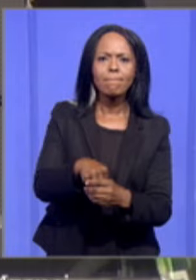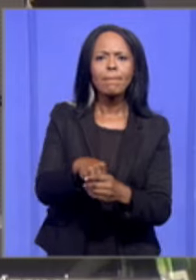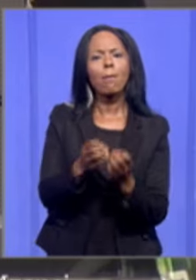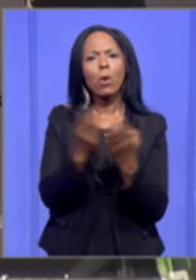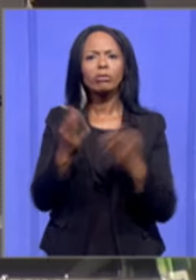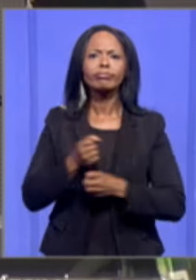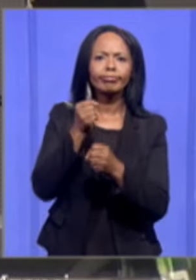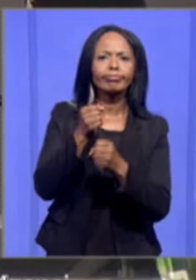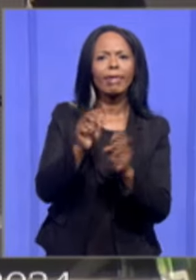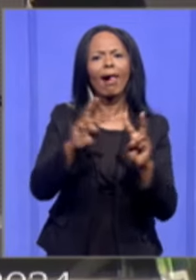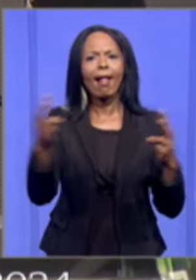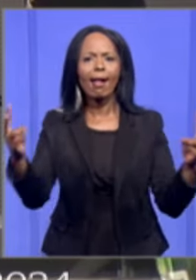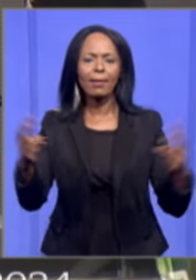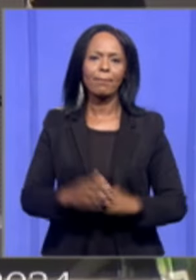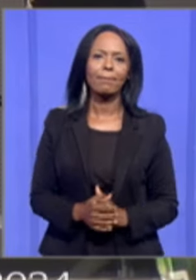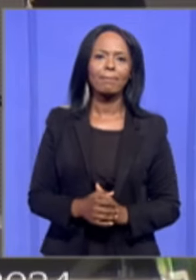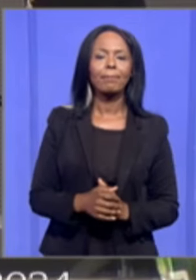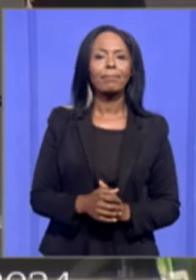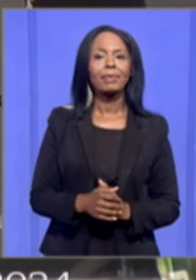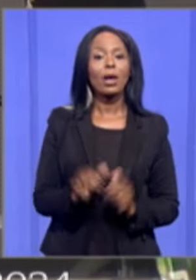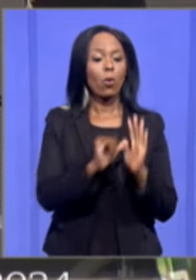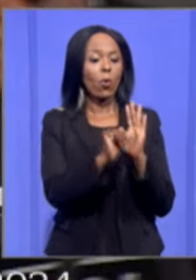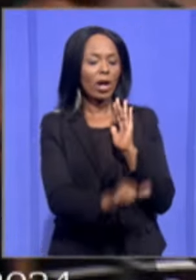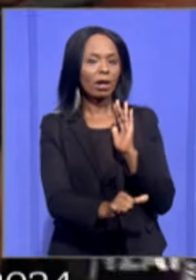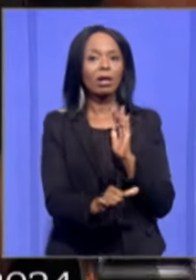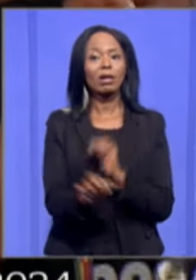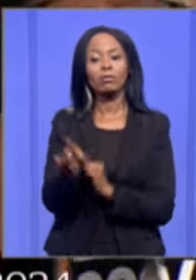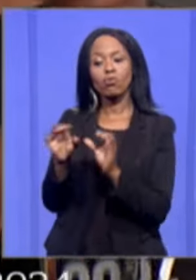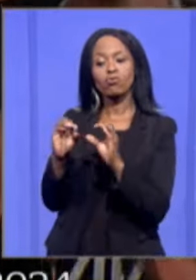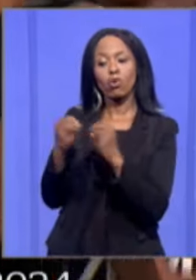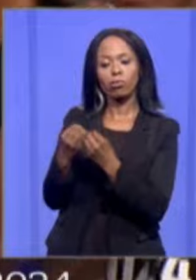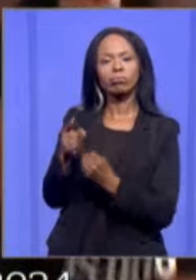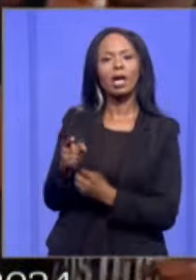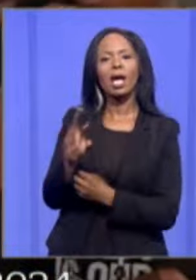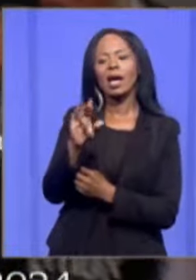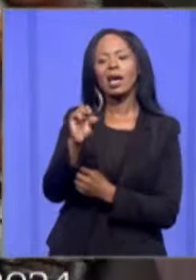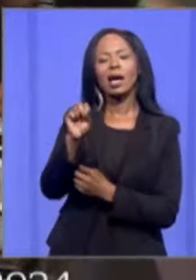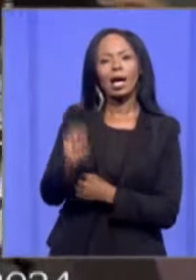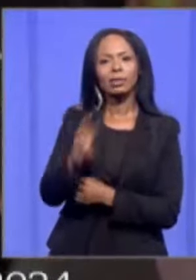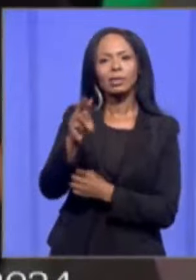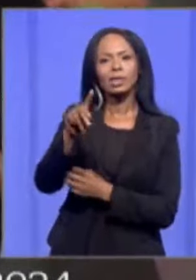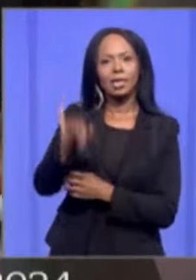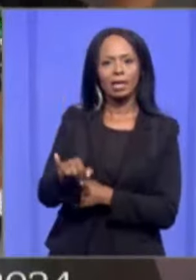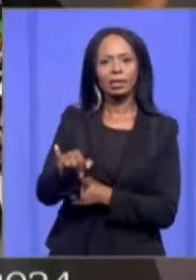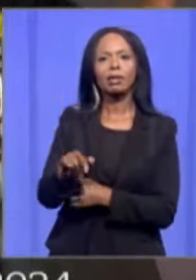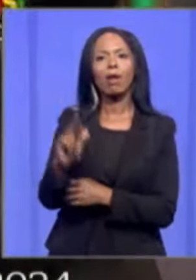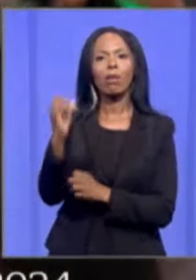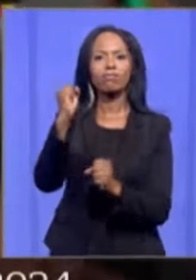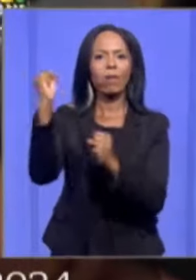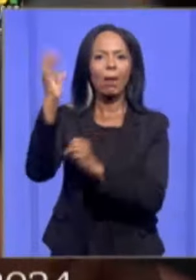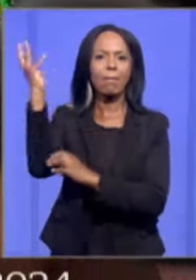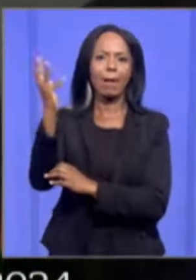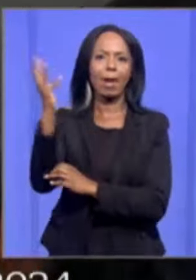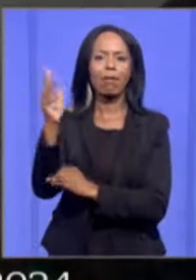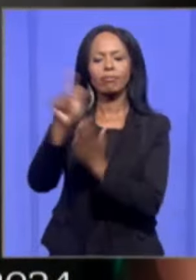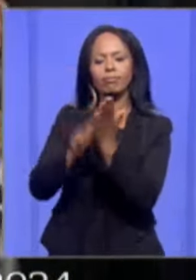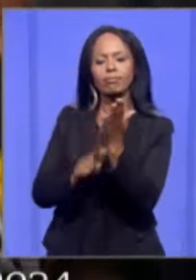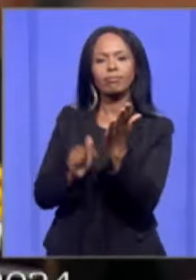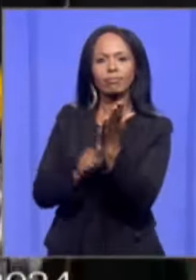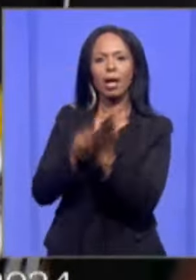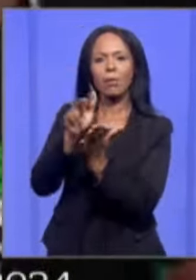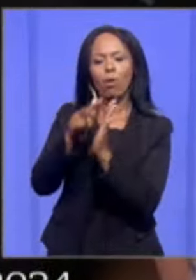campaigns. Khabagare itlare mo beking eno mo khatlo wa Rice Mzansi wa botlhopa lenane la one la maikano ka kwa Pretoria pele ga ditlhopho